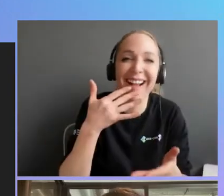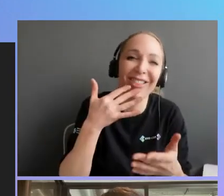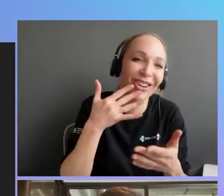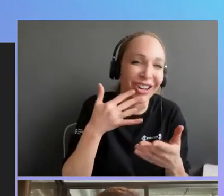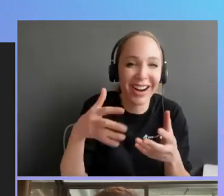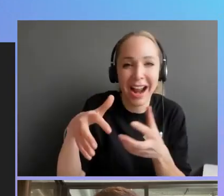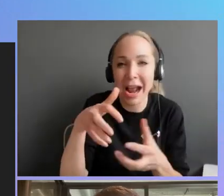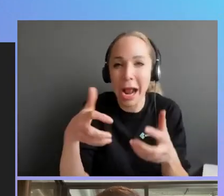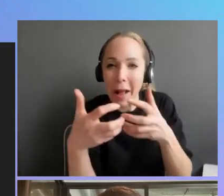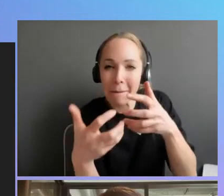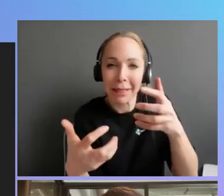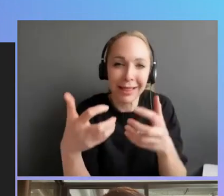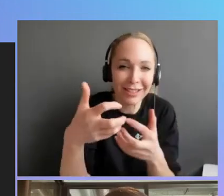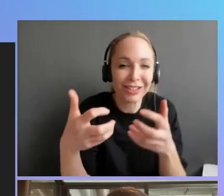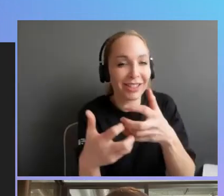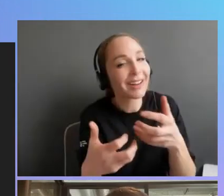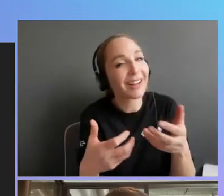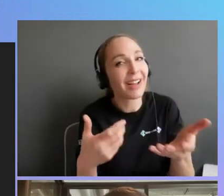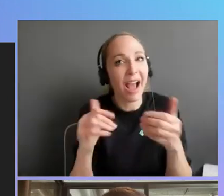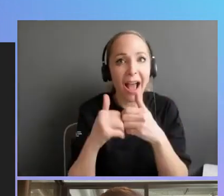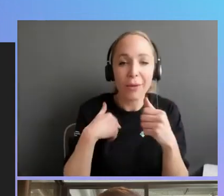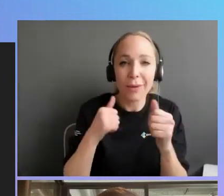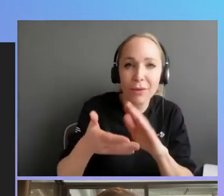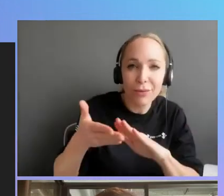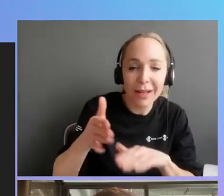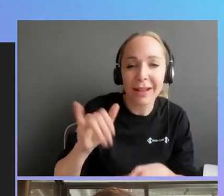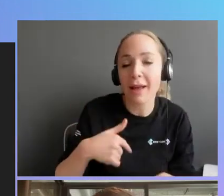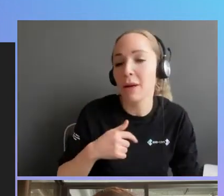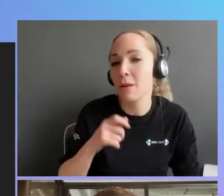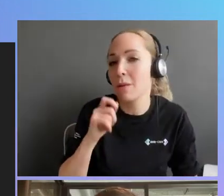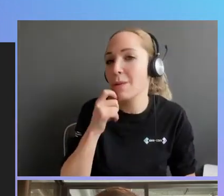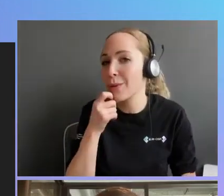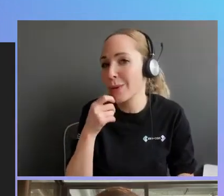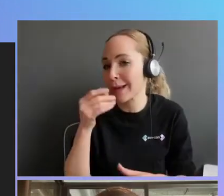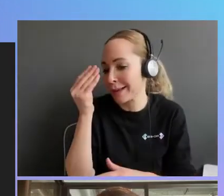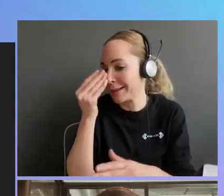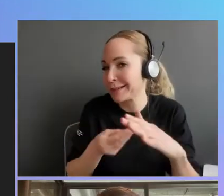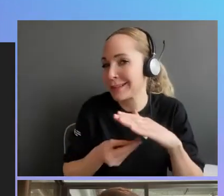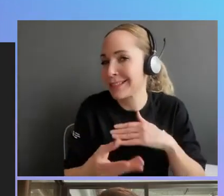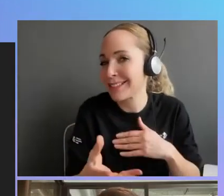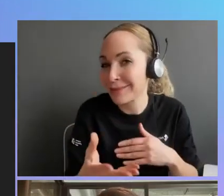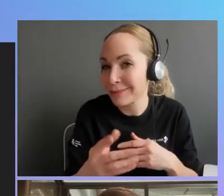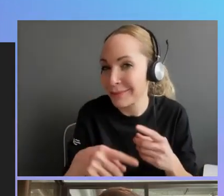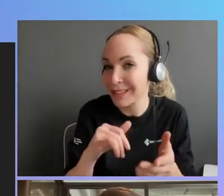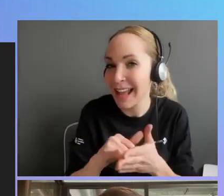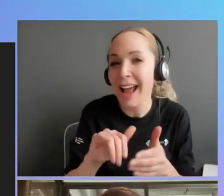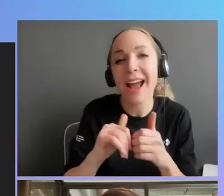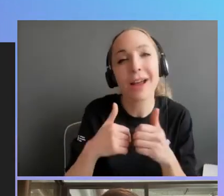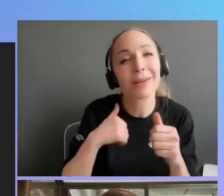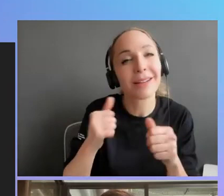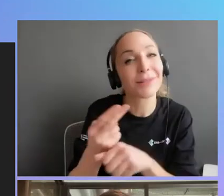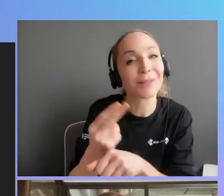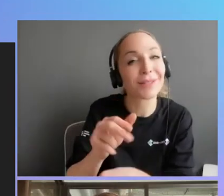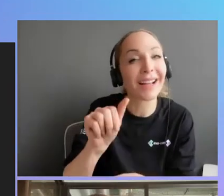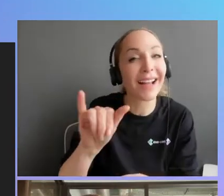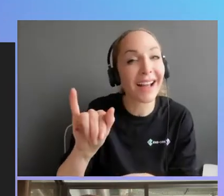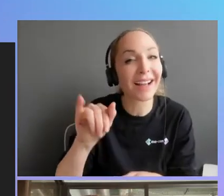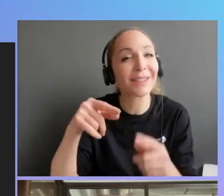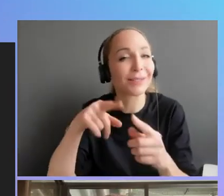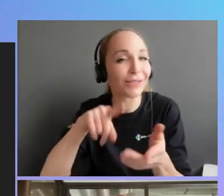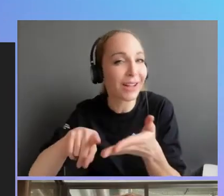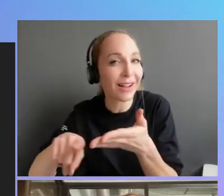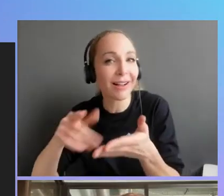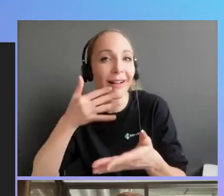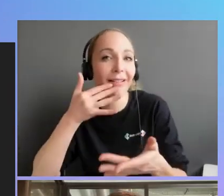I have a cool trick up my sleeve of how we can leverage AI to automatically check color contrast there, but that will be later